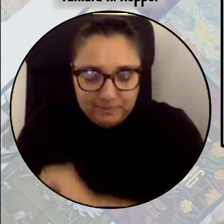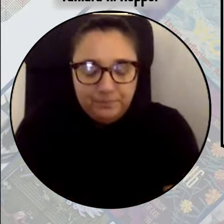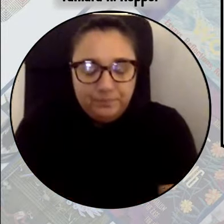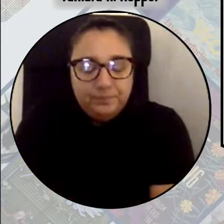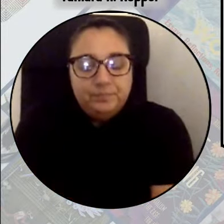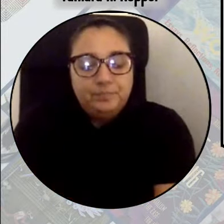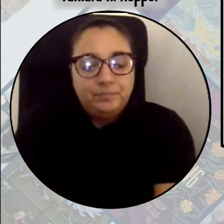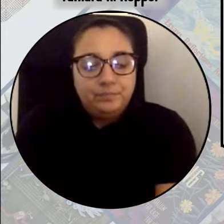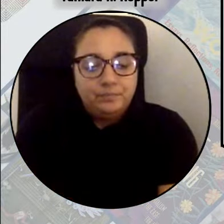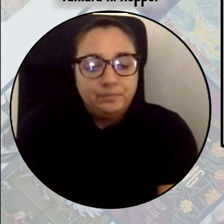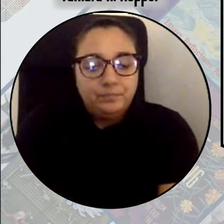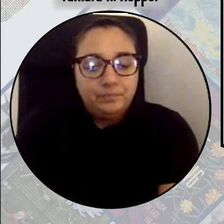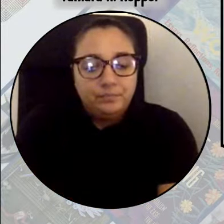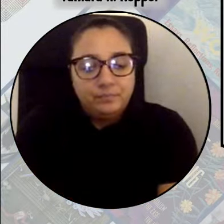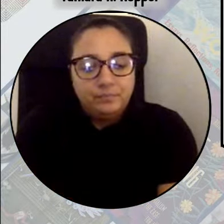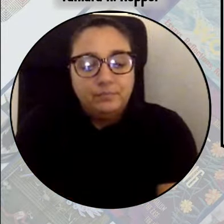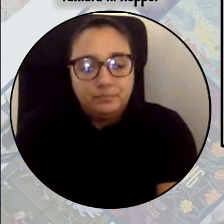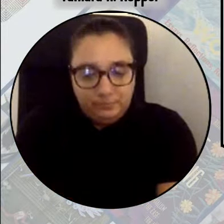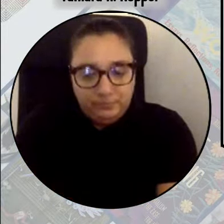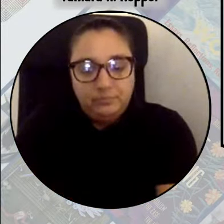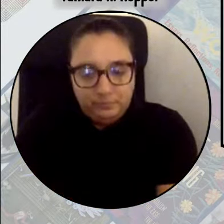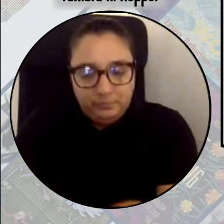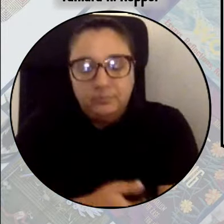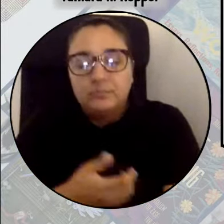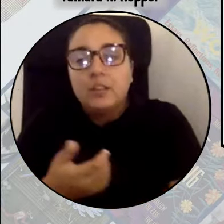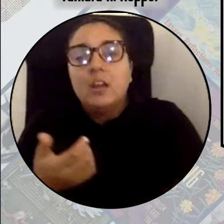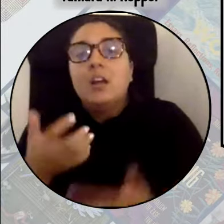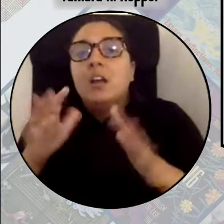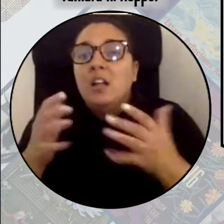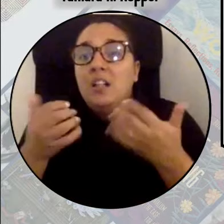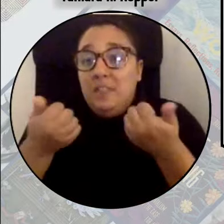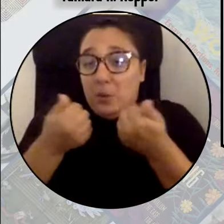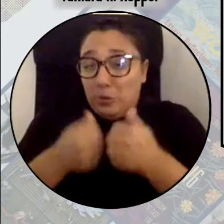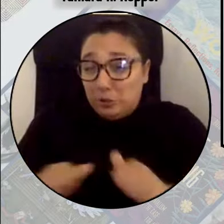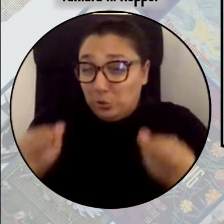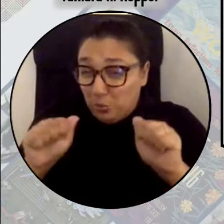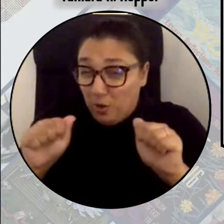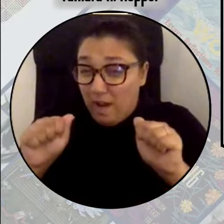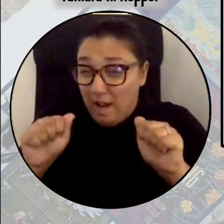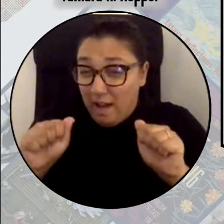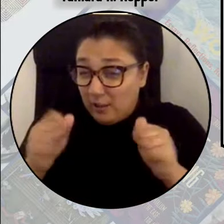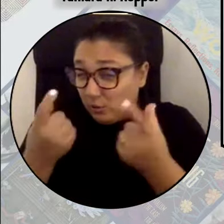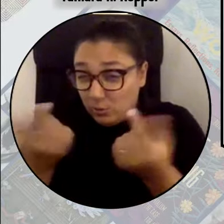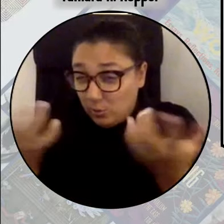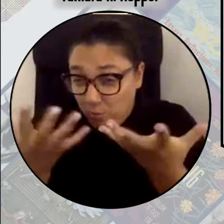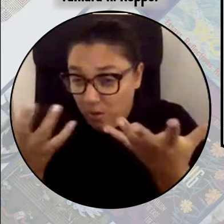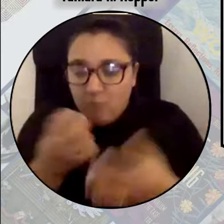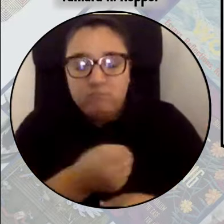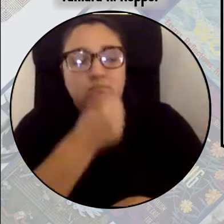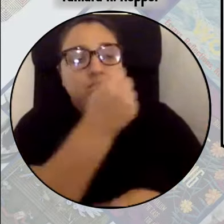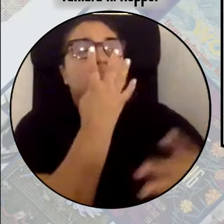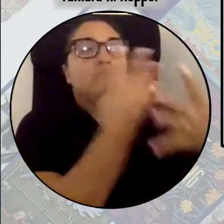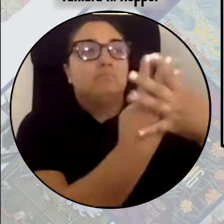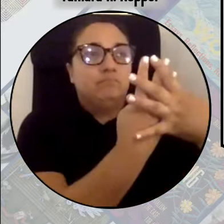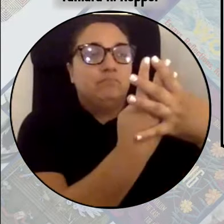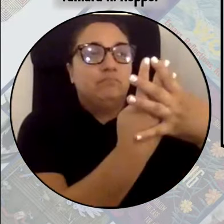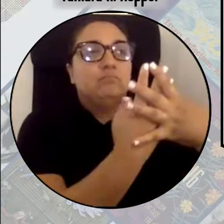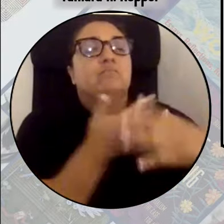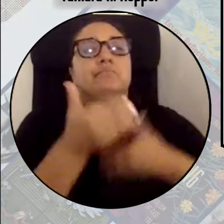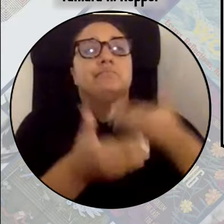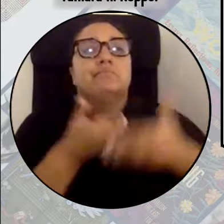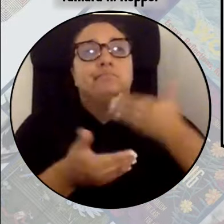to complete the deportation proceedings before the immigrant is released from correctional control. And this idea that the immigrant is to be